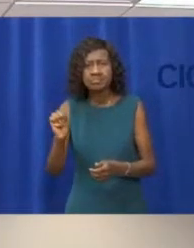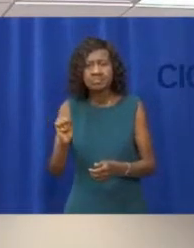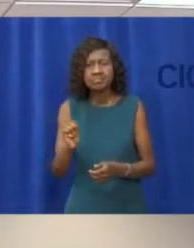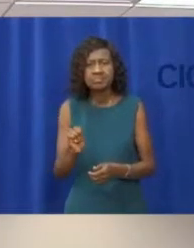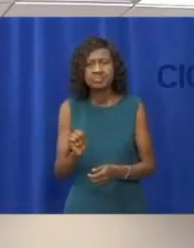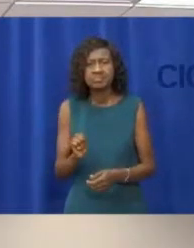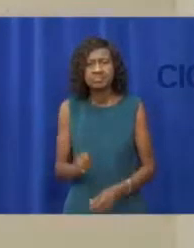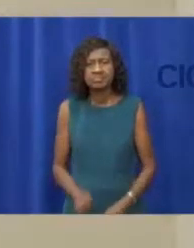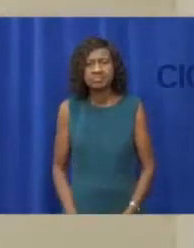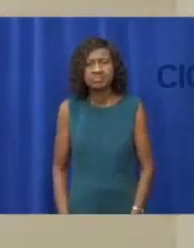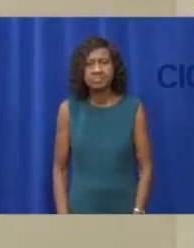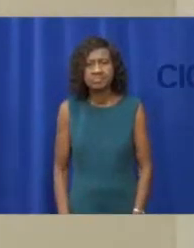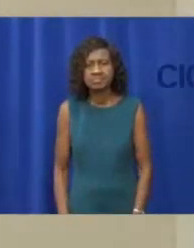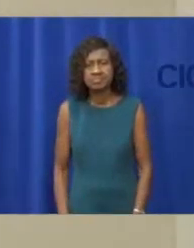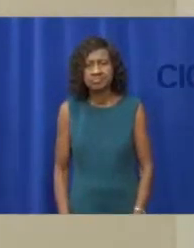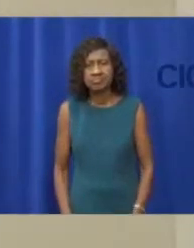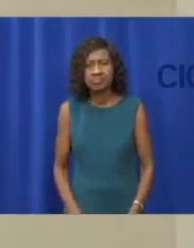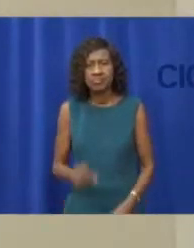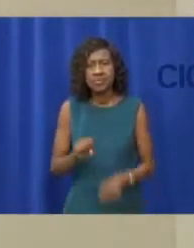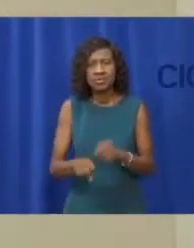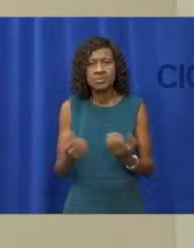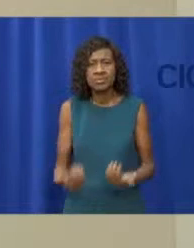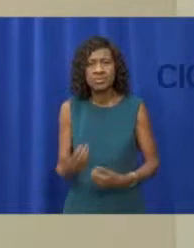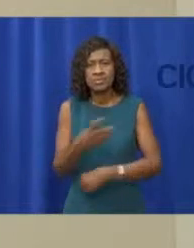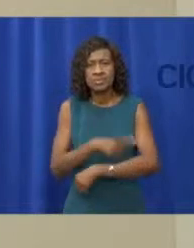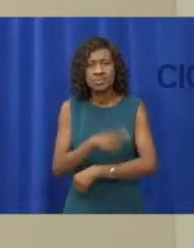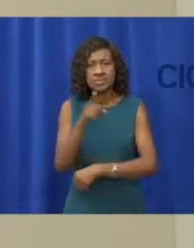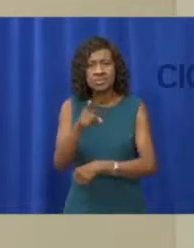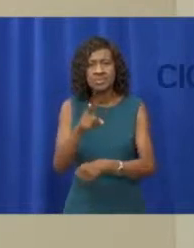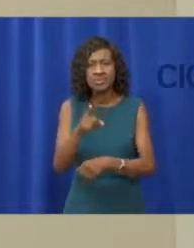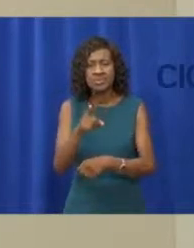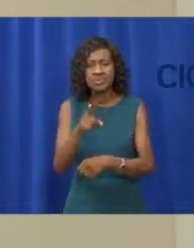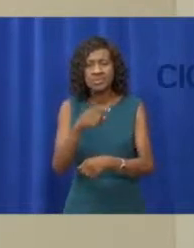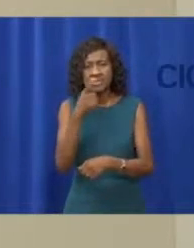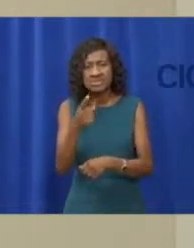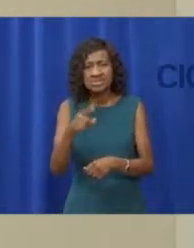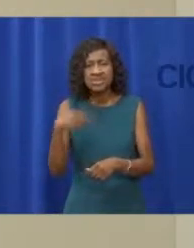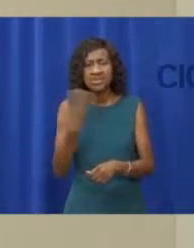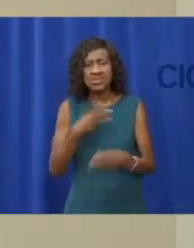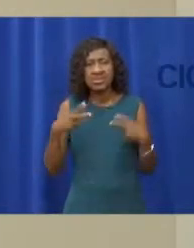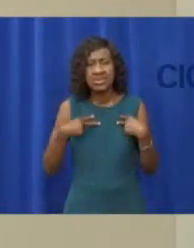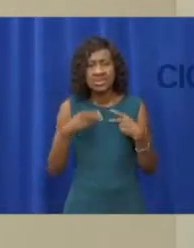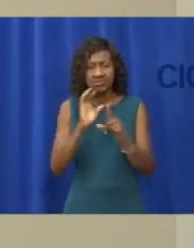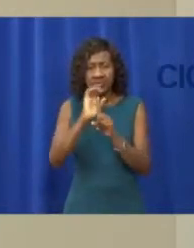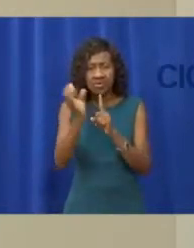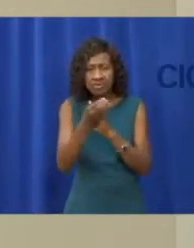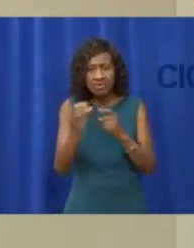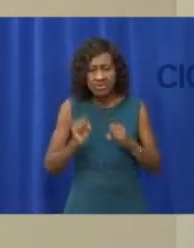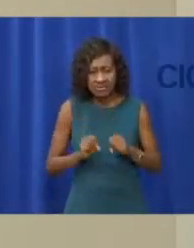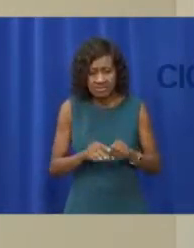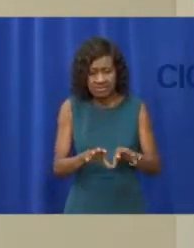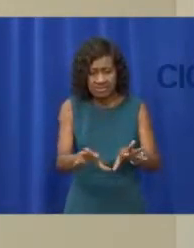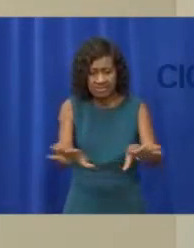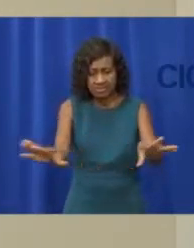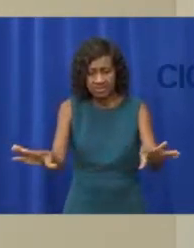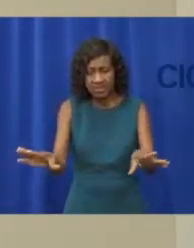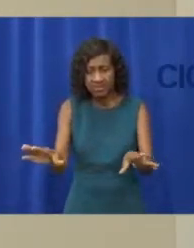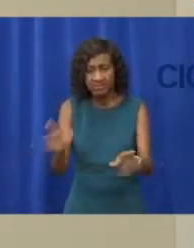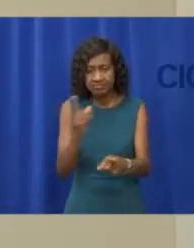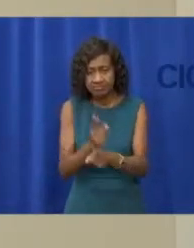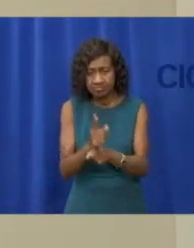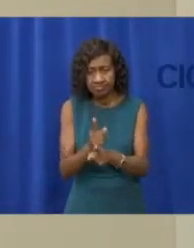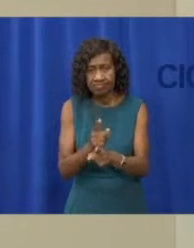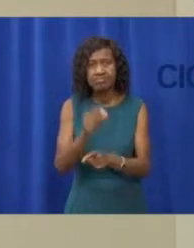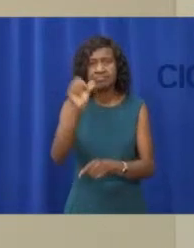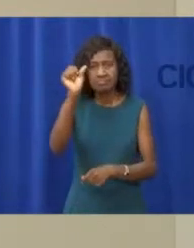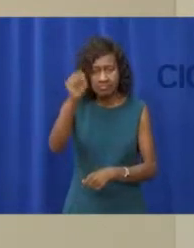Reshma Raghunath, Cayman Compass. So today you are confirming that we have community transmission. Is that correct? That's correct.